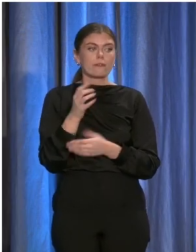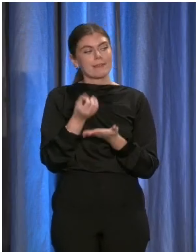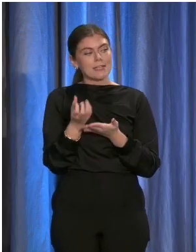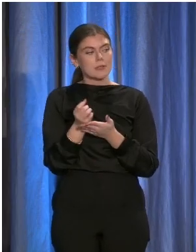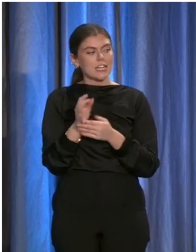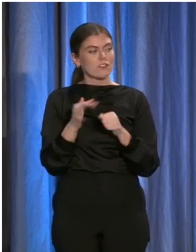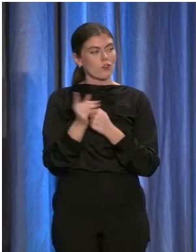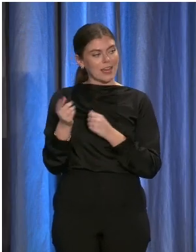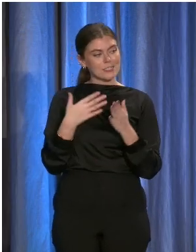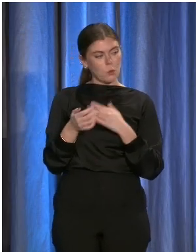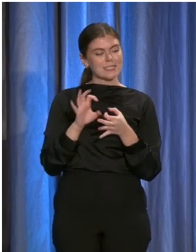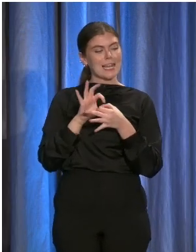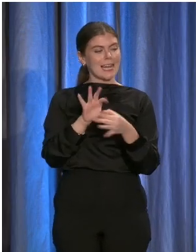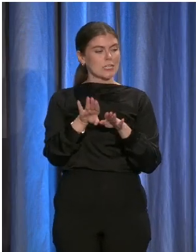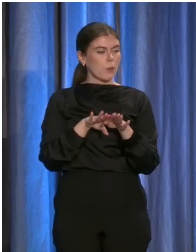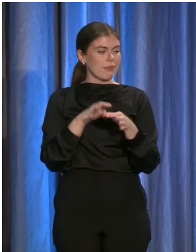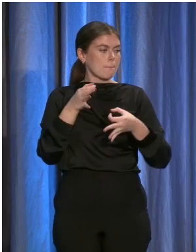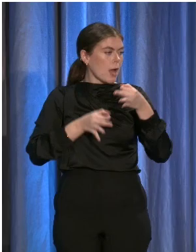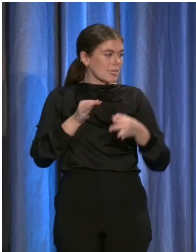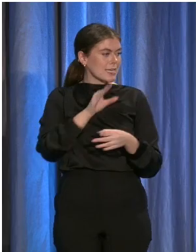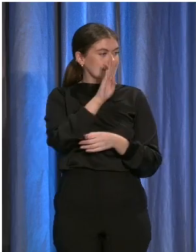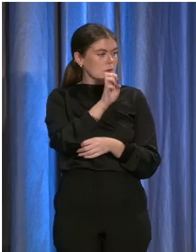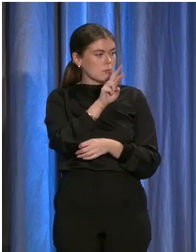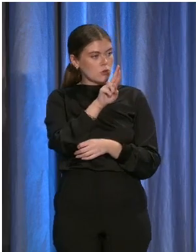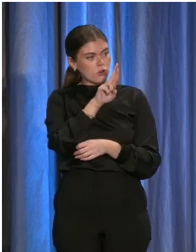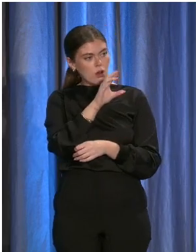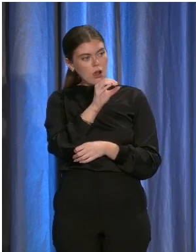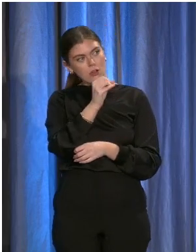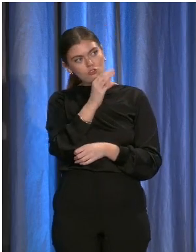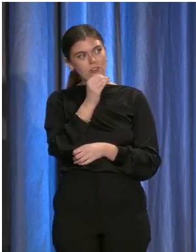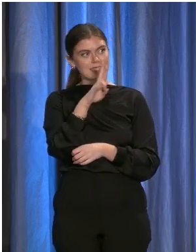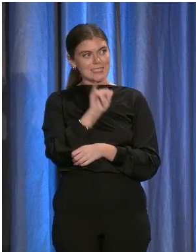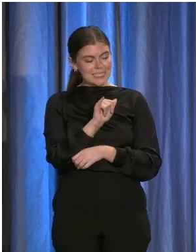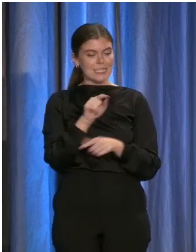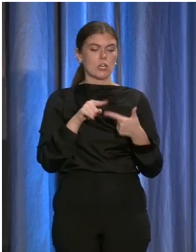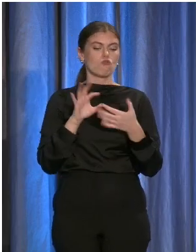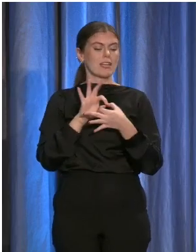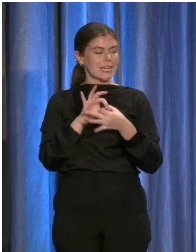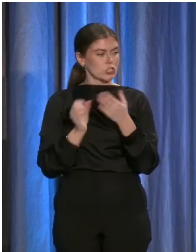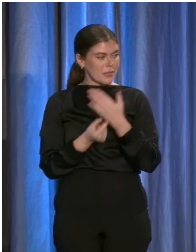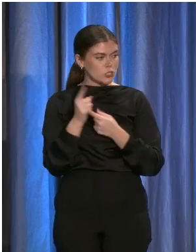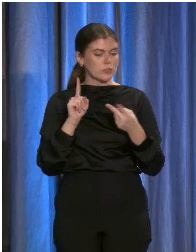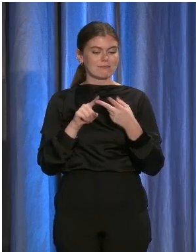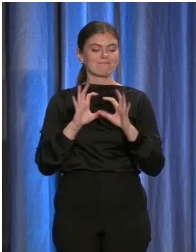to do with bureaucracy, relational issues, and communication.